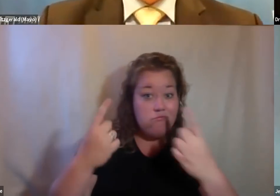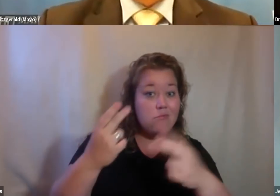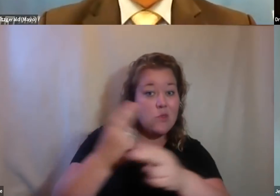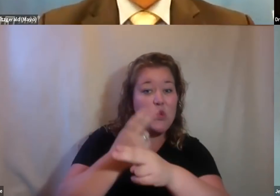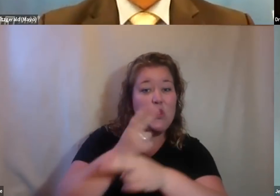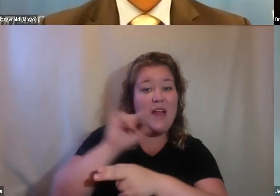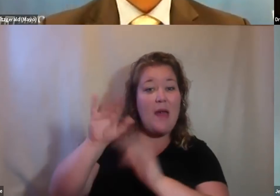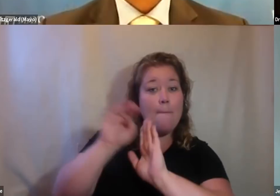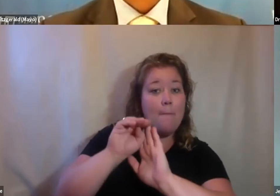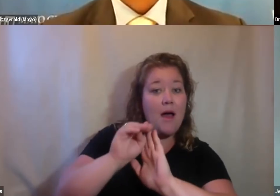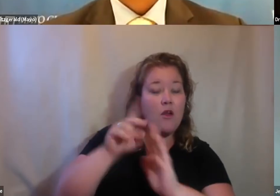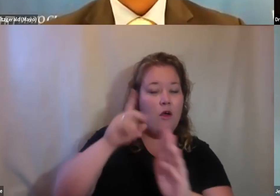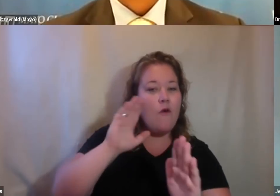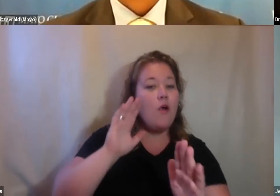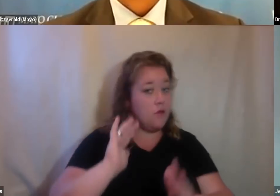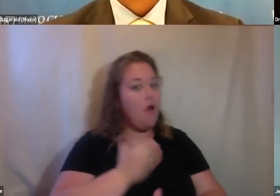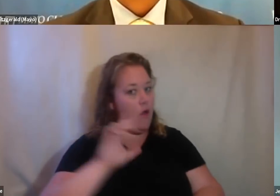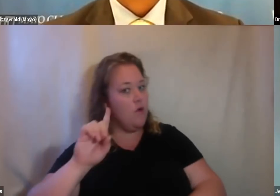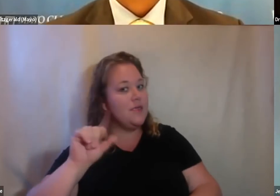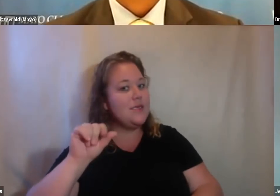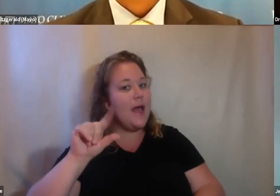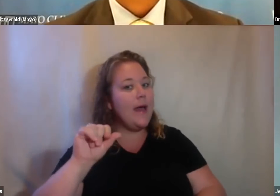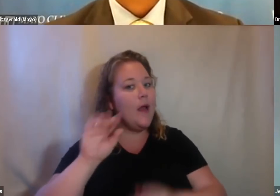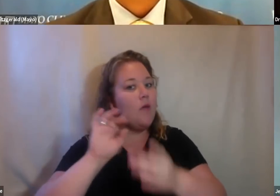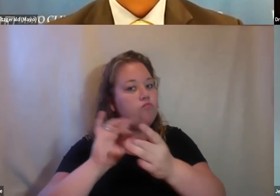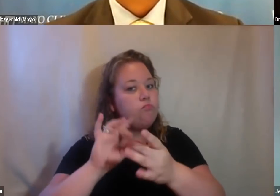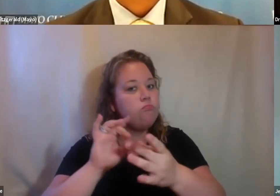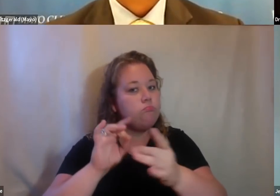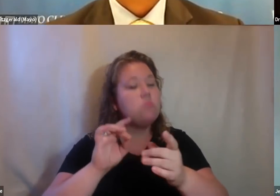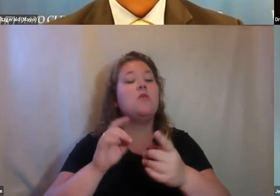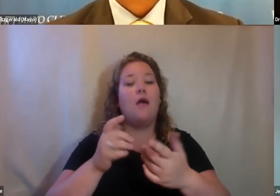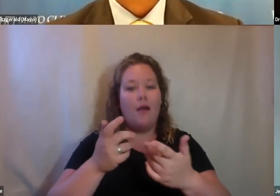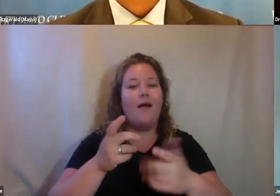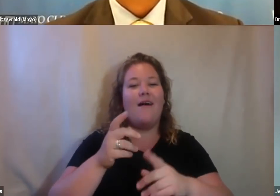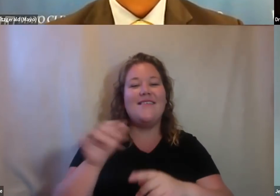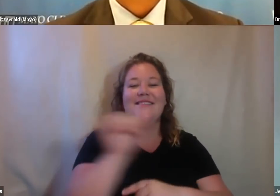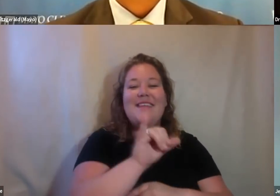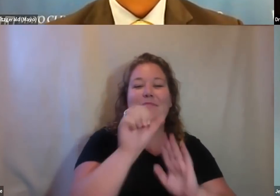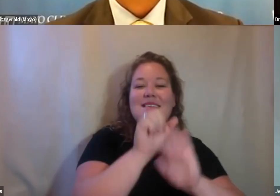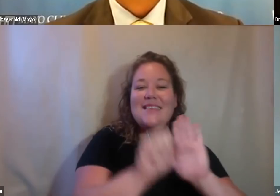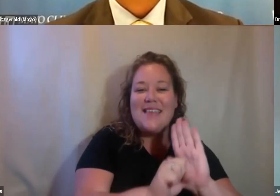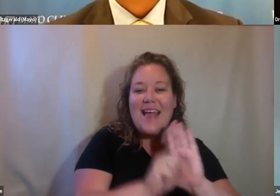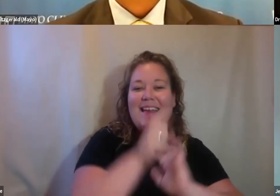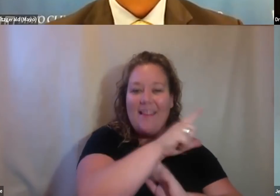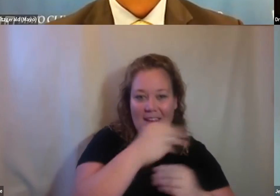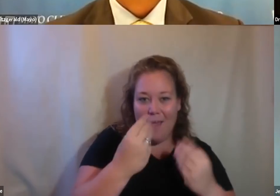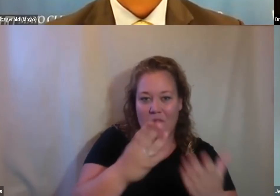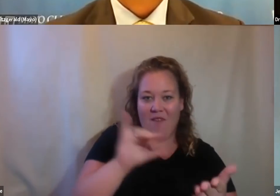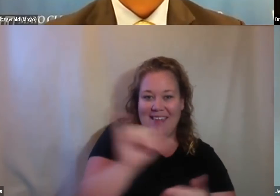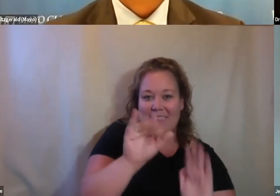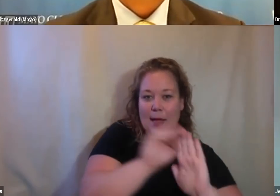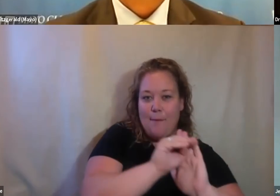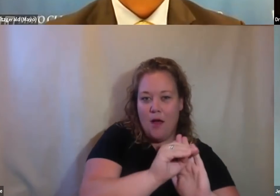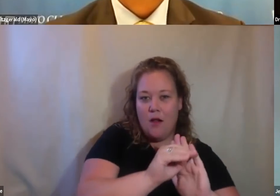to support the data that they are sharing. So I think what's important is having something that is evidence-based and can